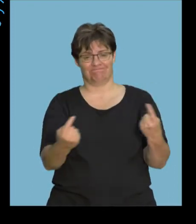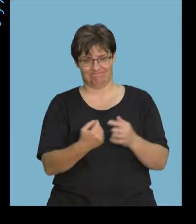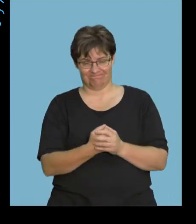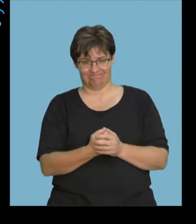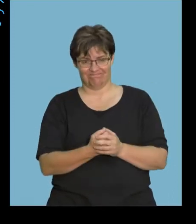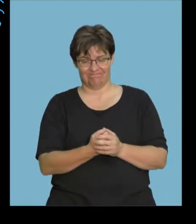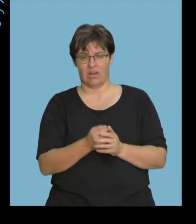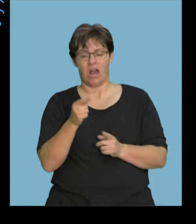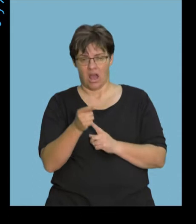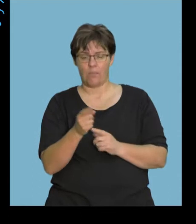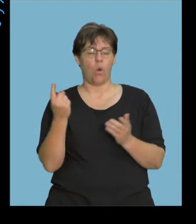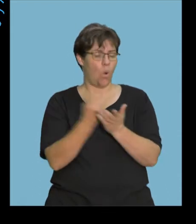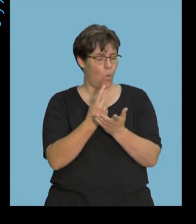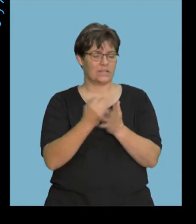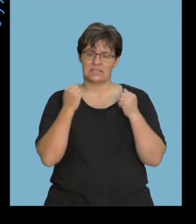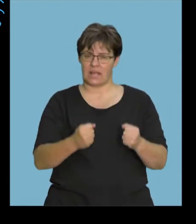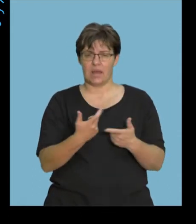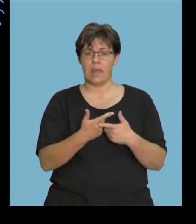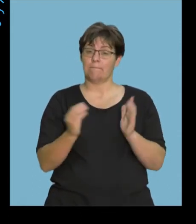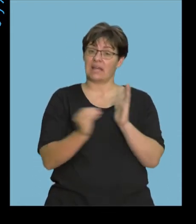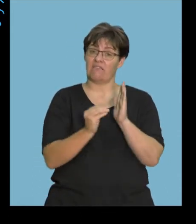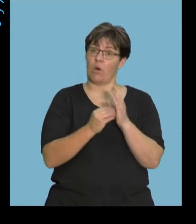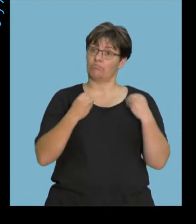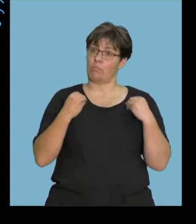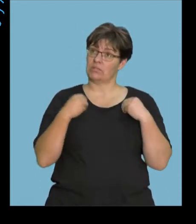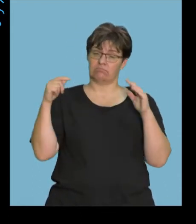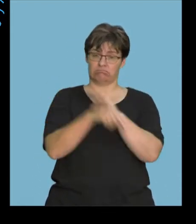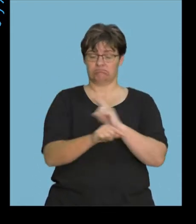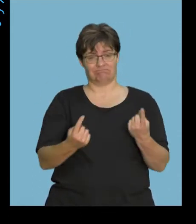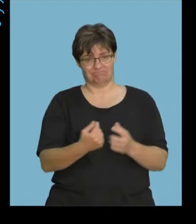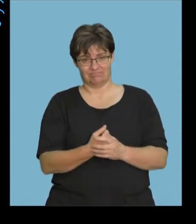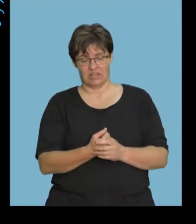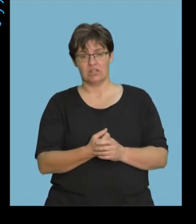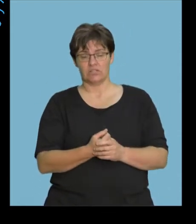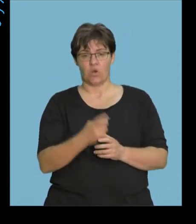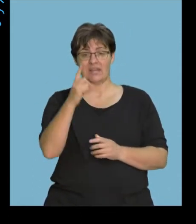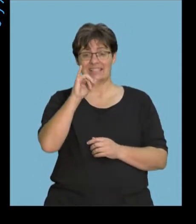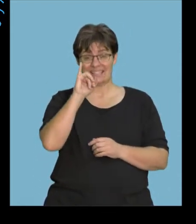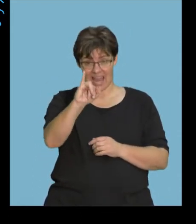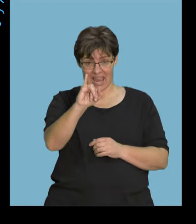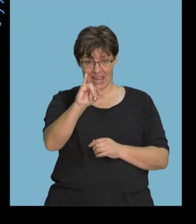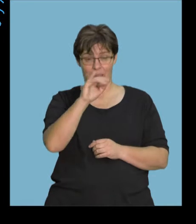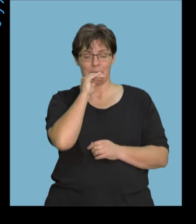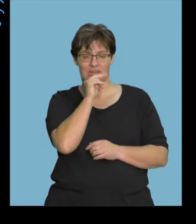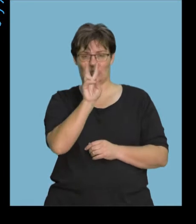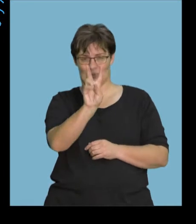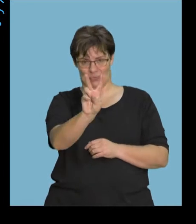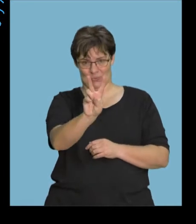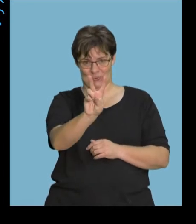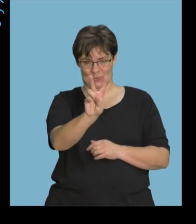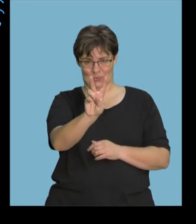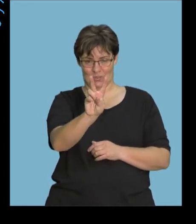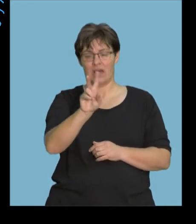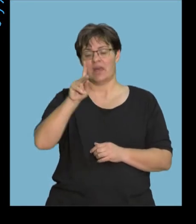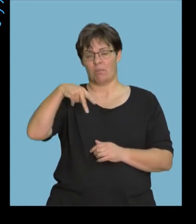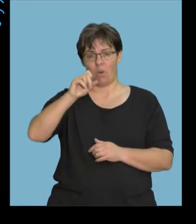without that material not losing its magnetic properties, right? So the word di suggests that there is two poles,